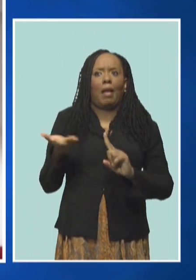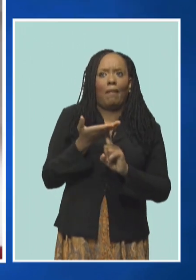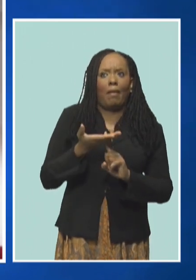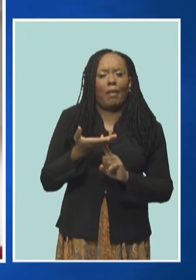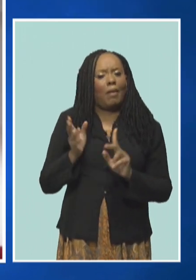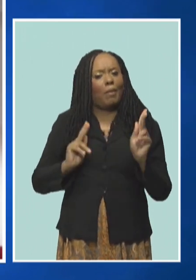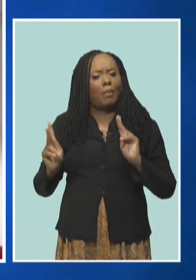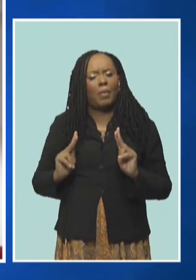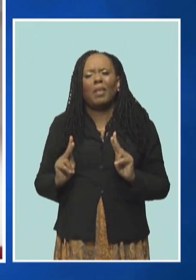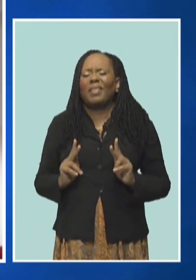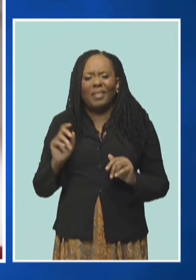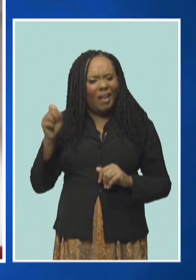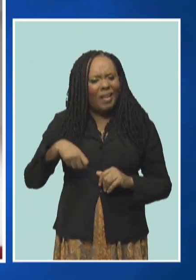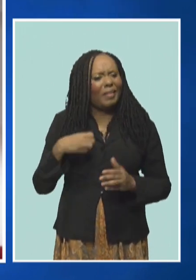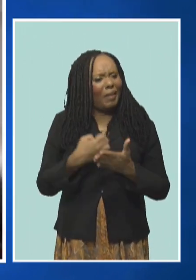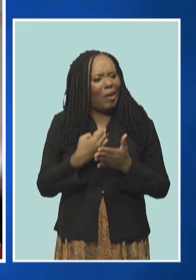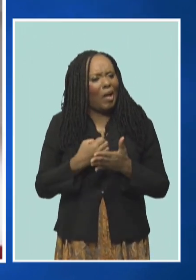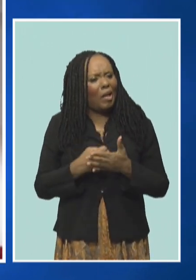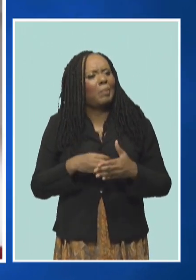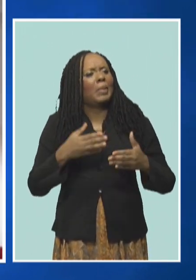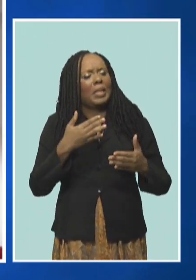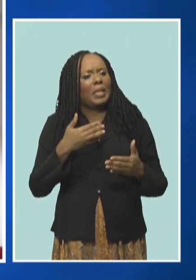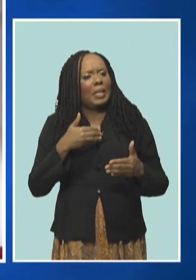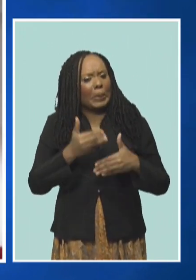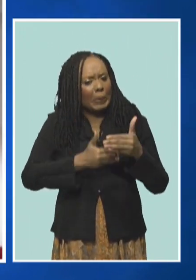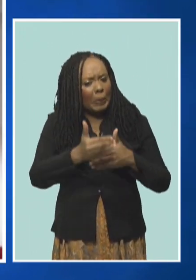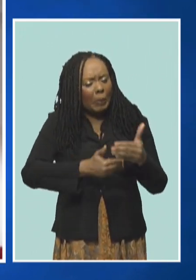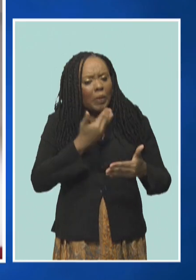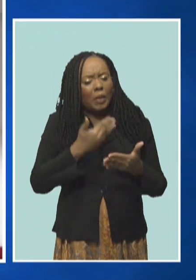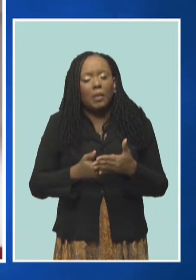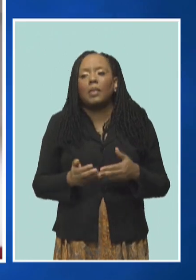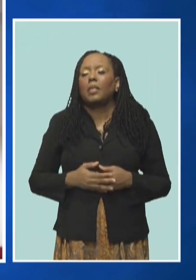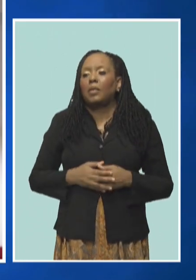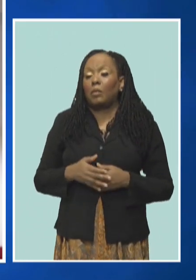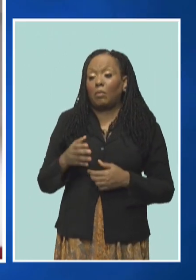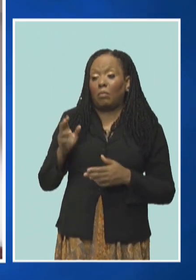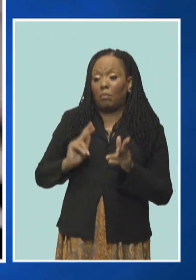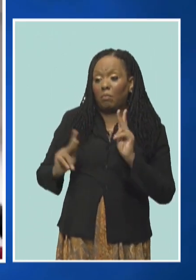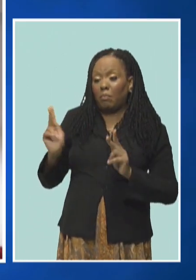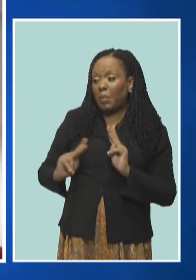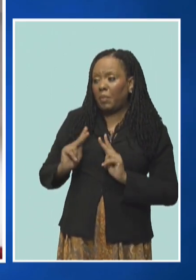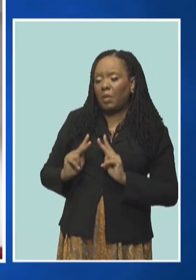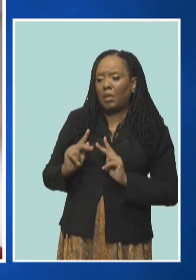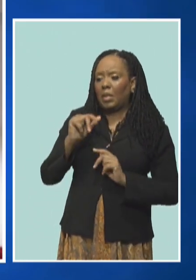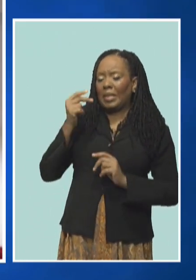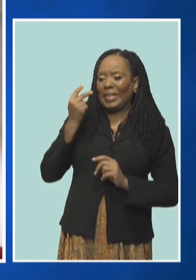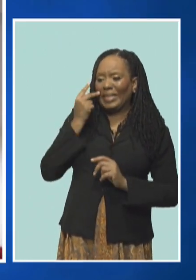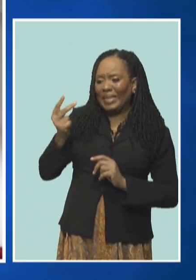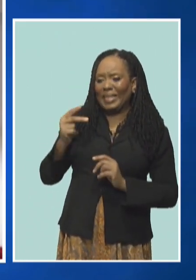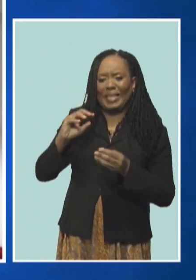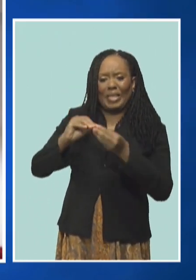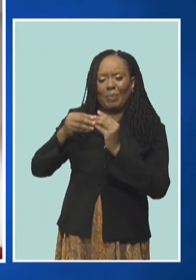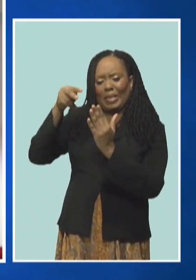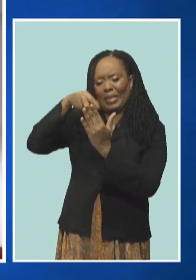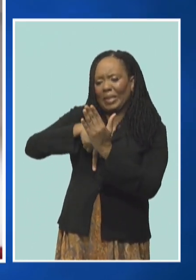there certainly seems to be a disconnect between these numbers and how the average man on the street, so